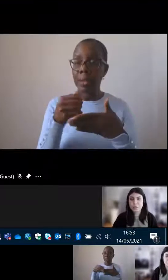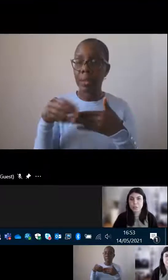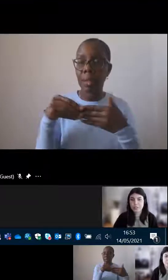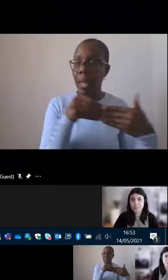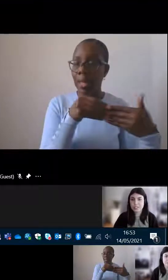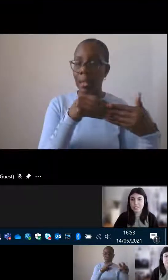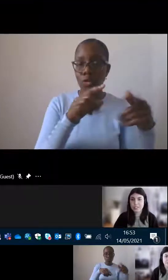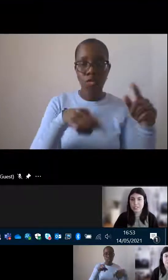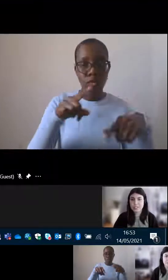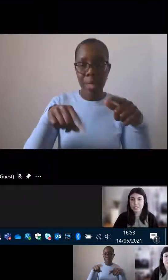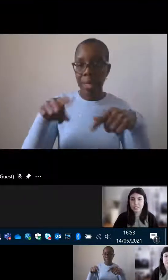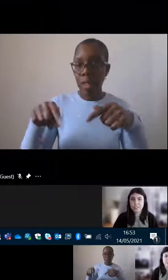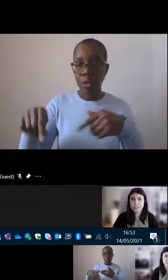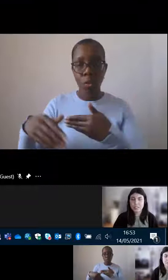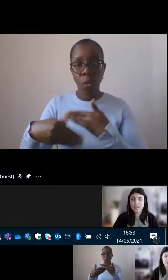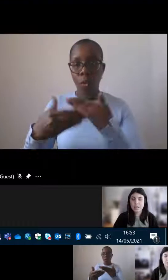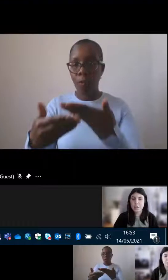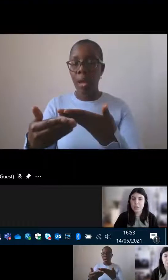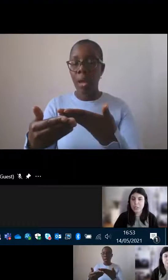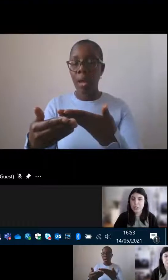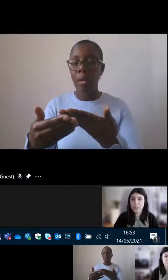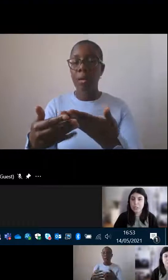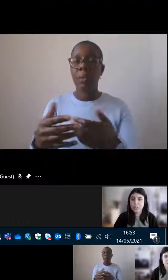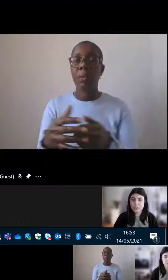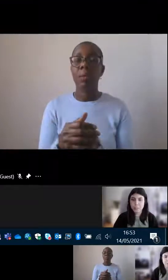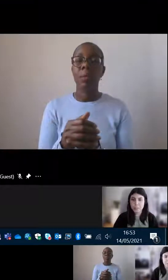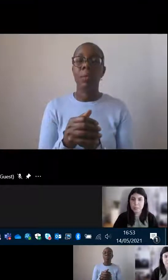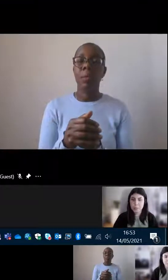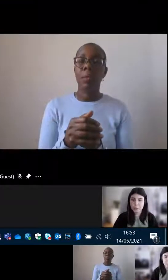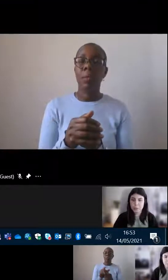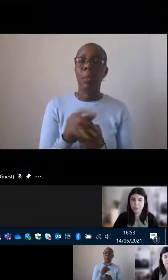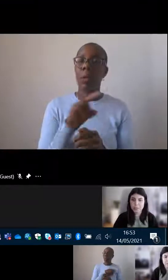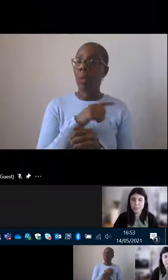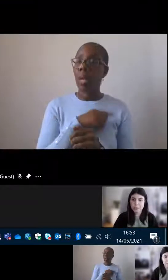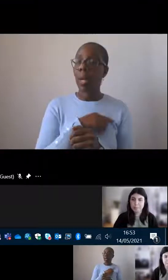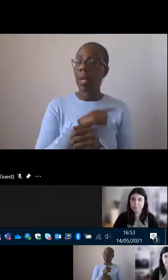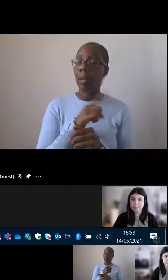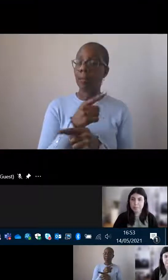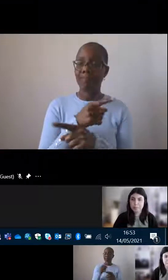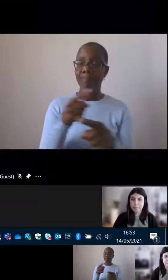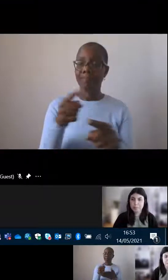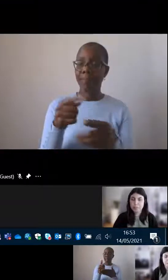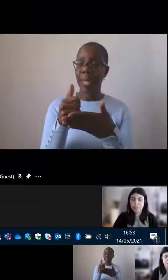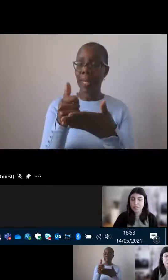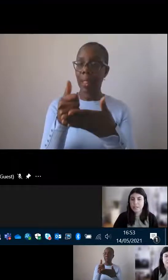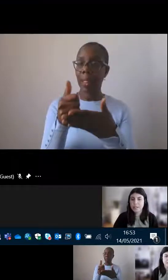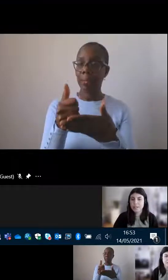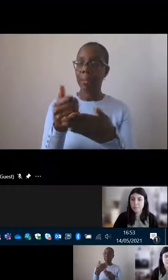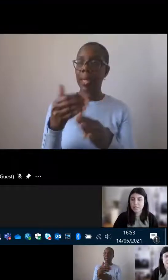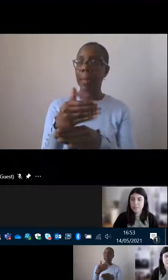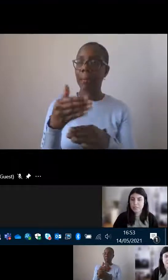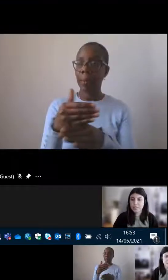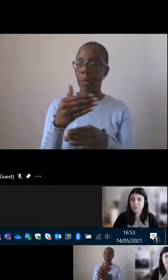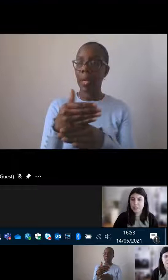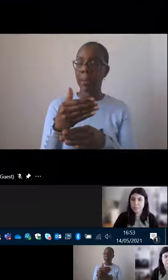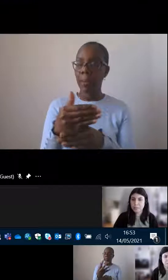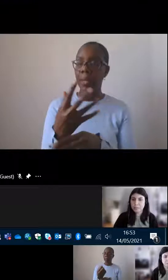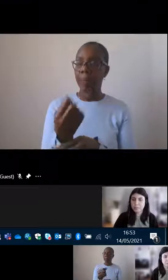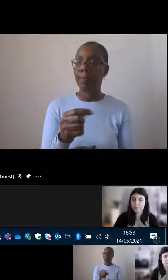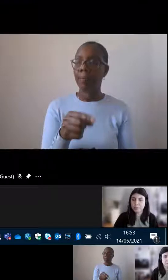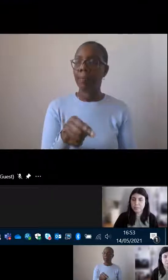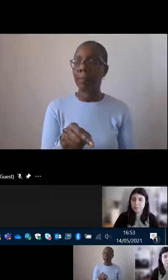various support services to help you secure employment. These types of